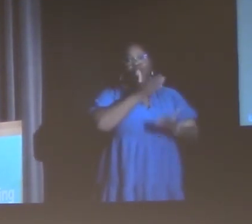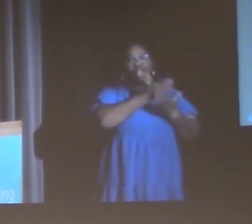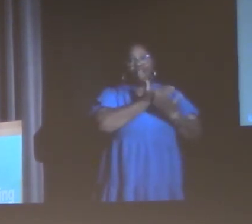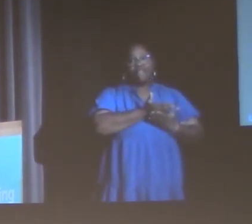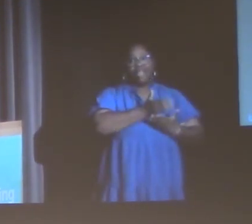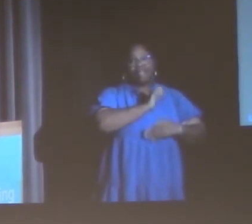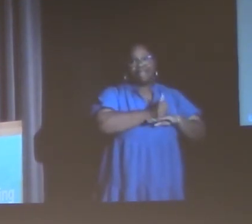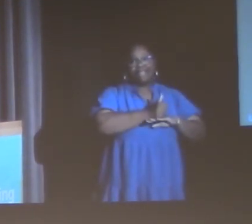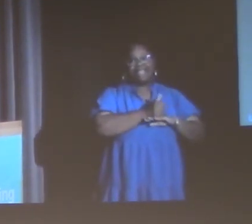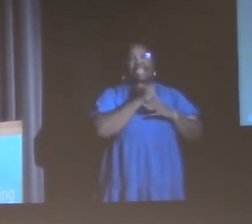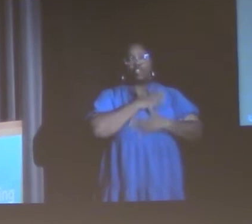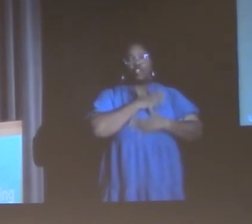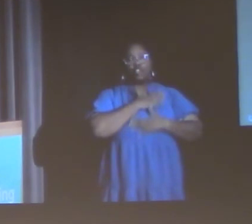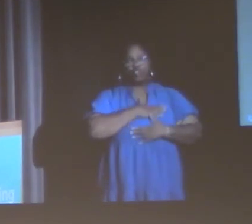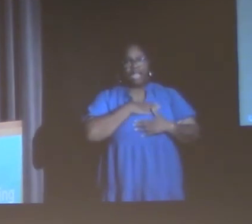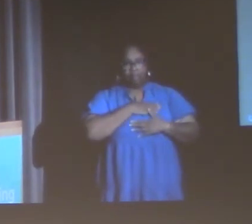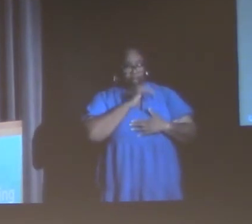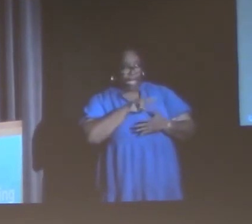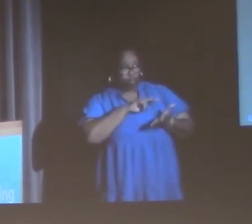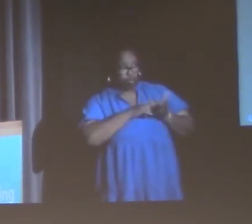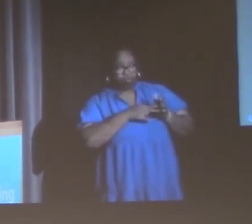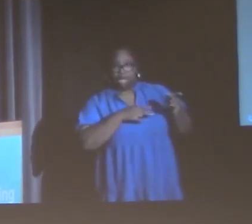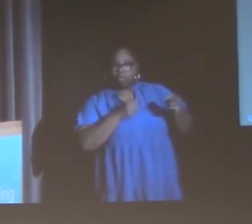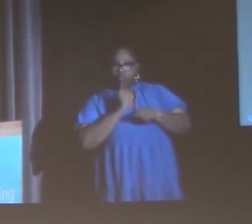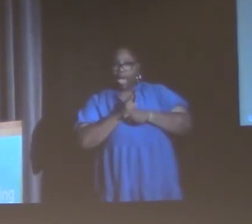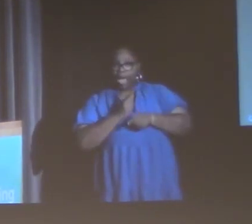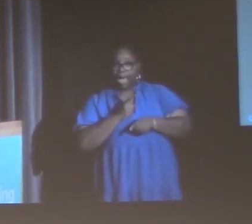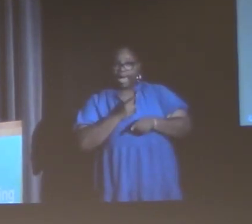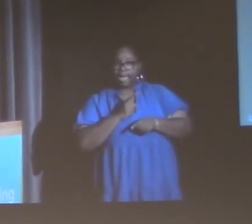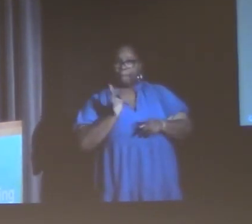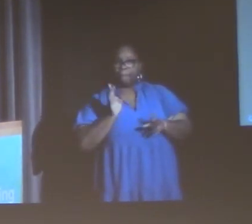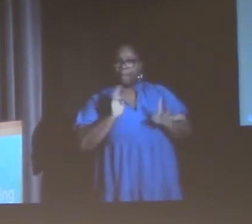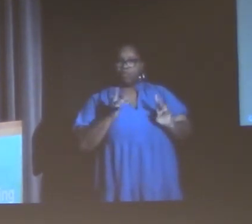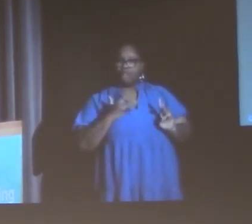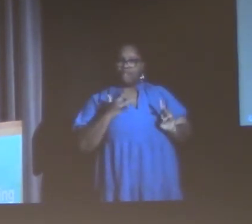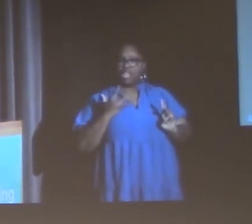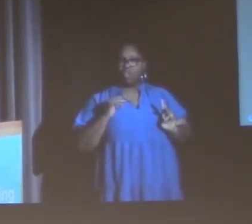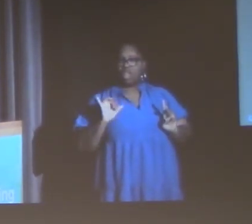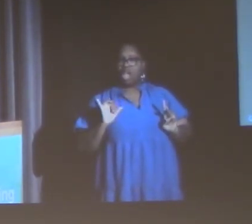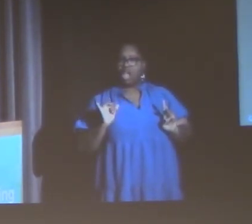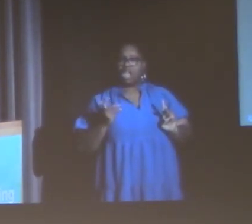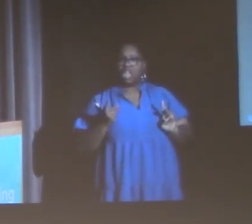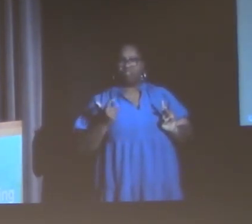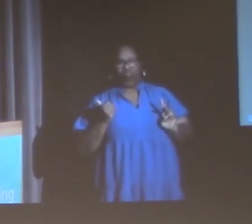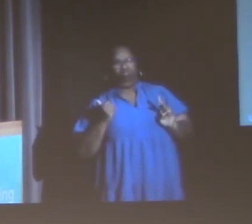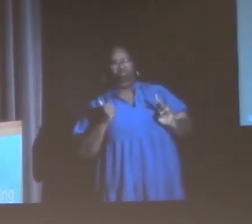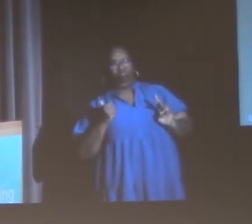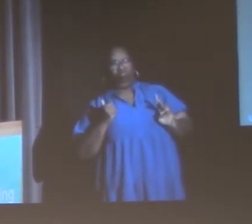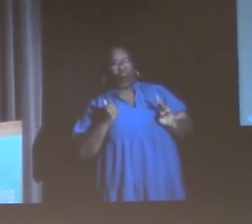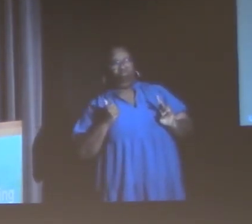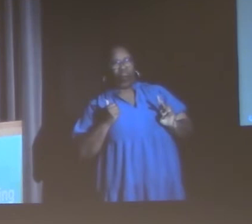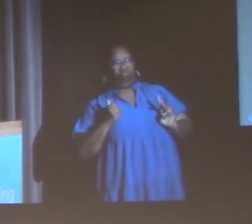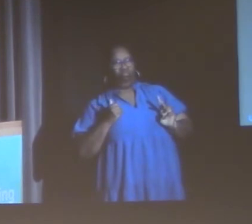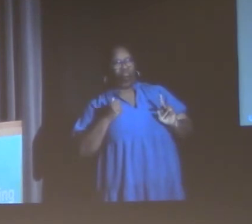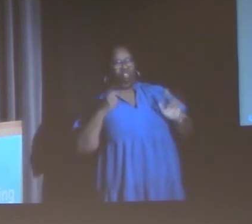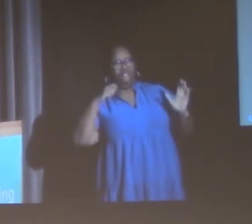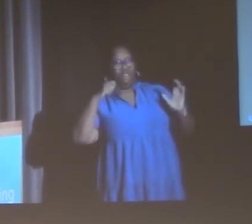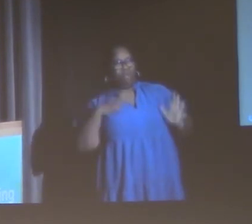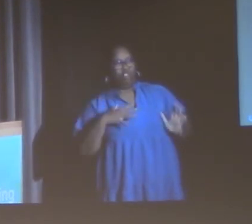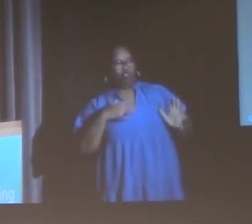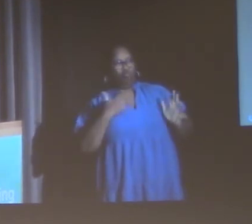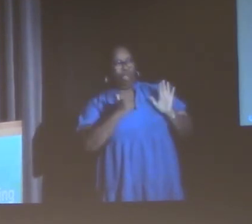when you talked about people feeling that they were just being slightly used by filmmakers from the